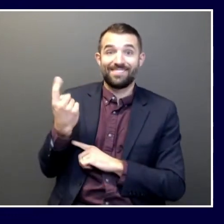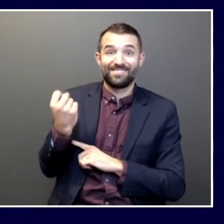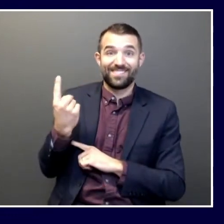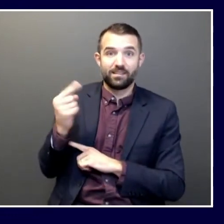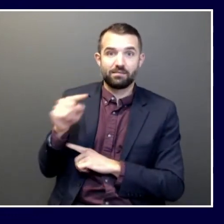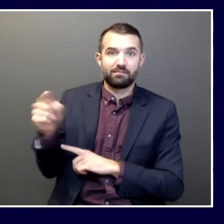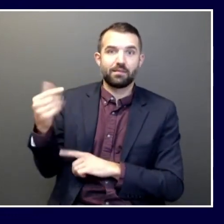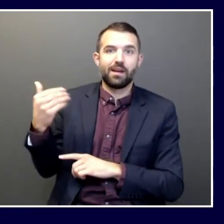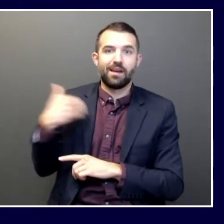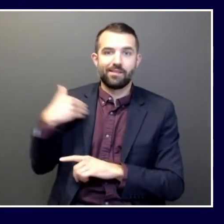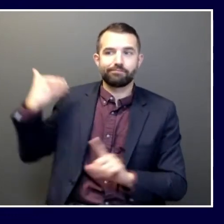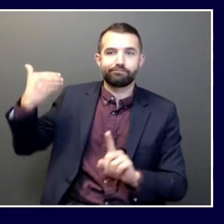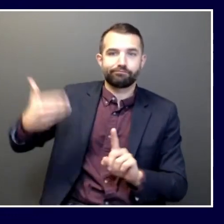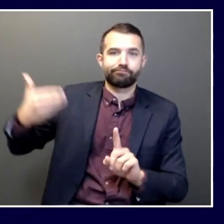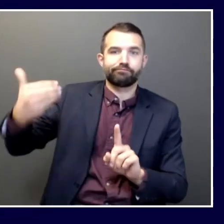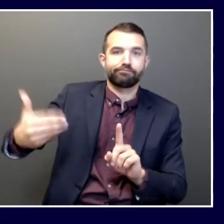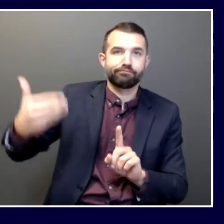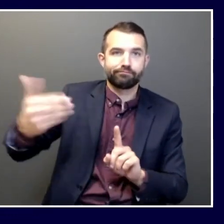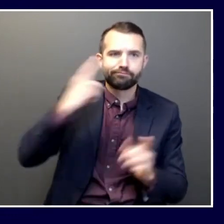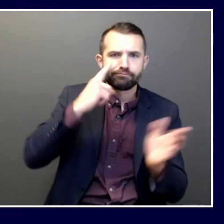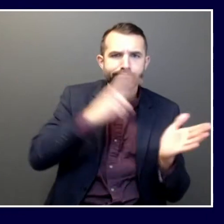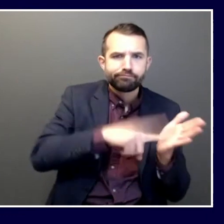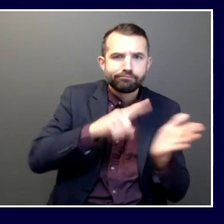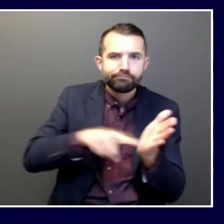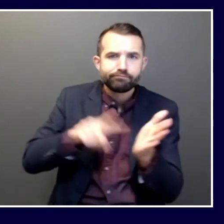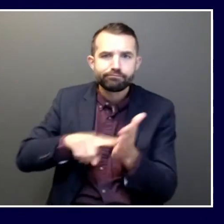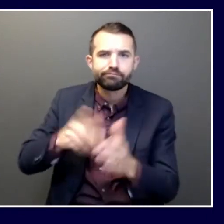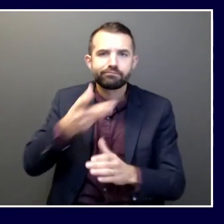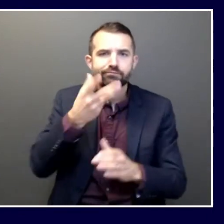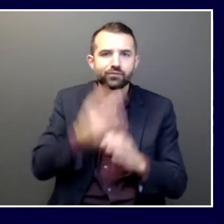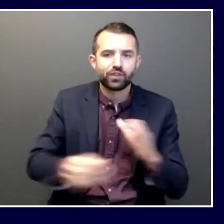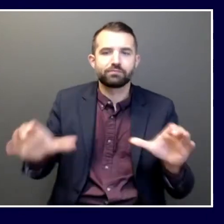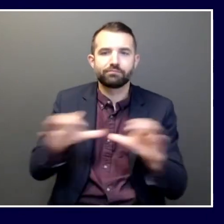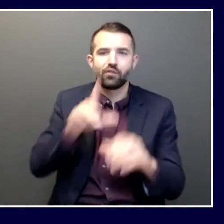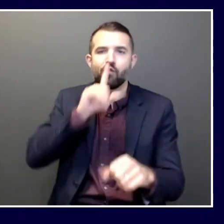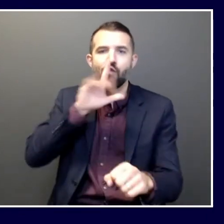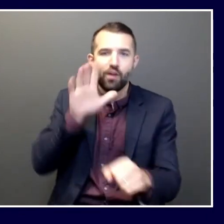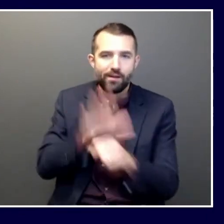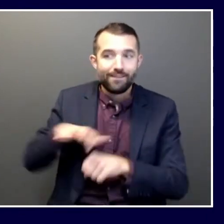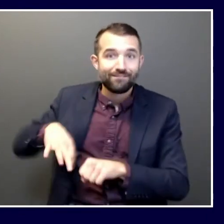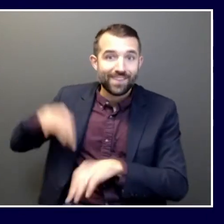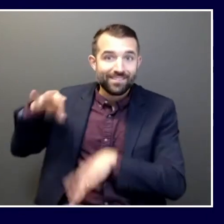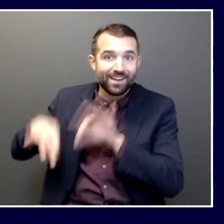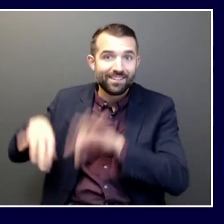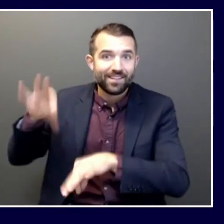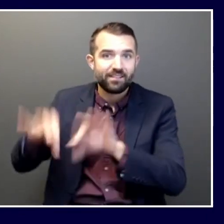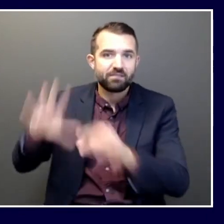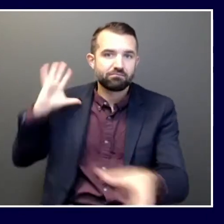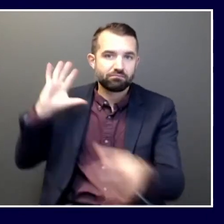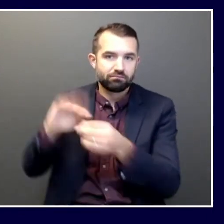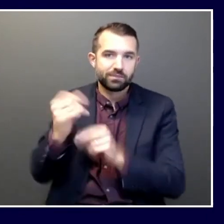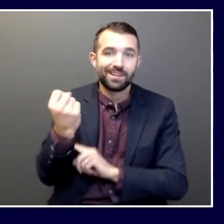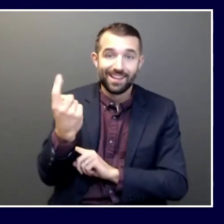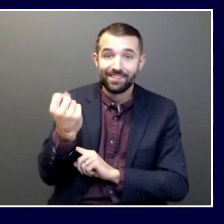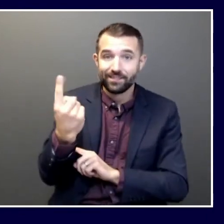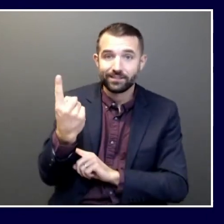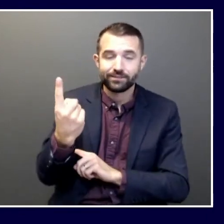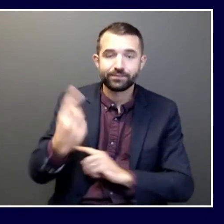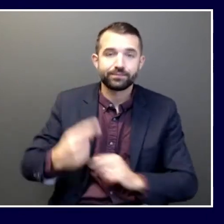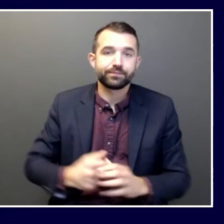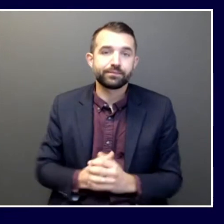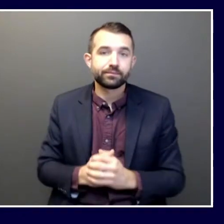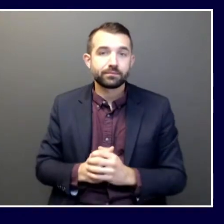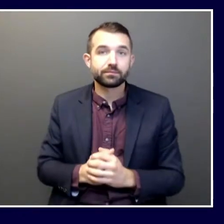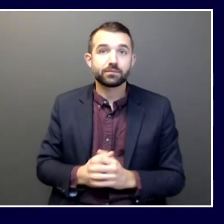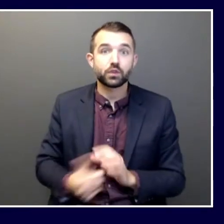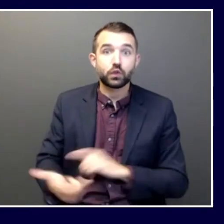vital records or death certificates to ensure that we have the most complete and up-to-date epidemiological picture.